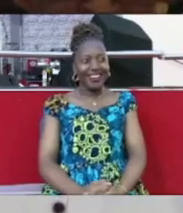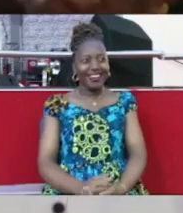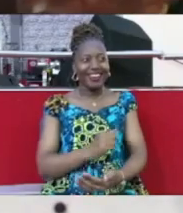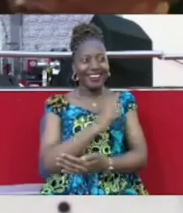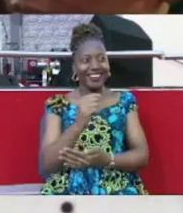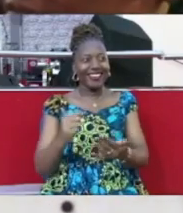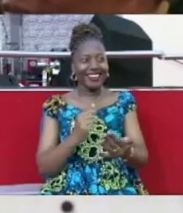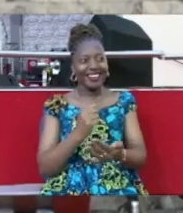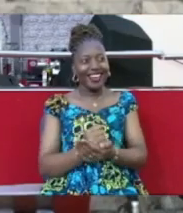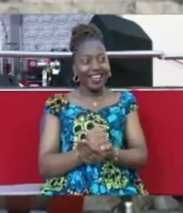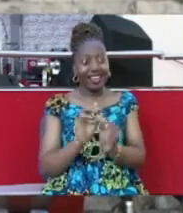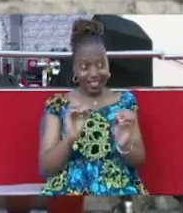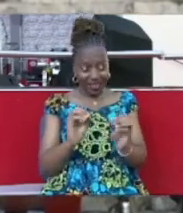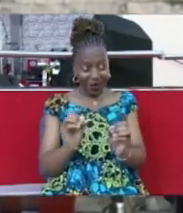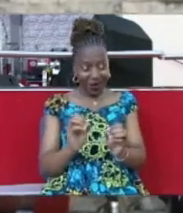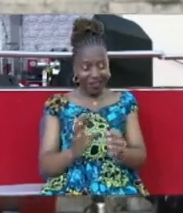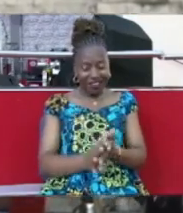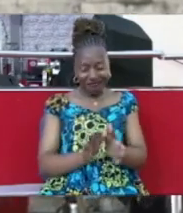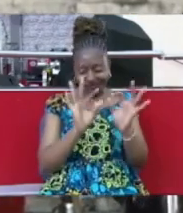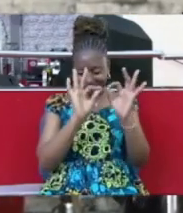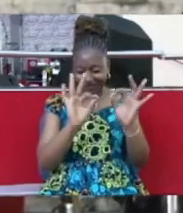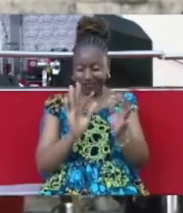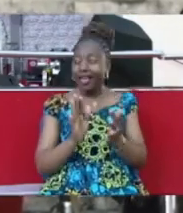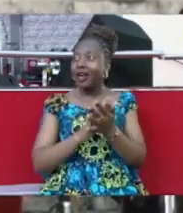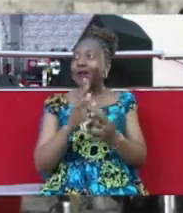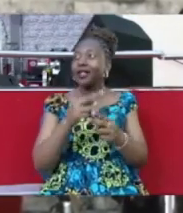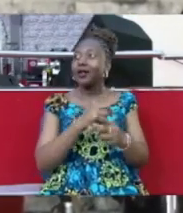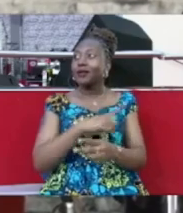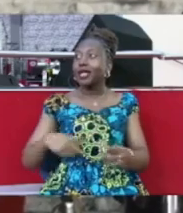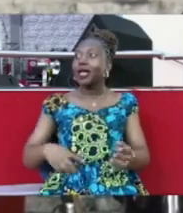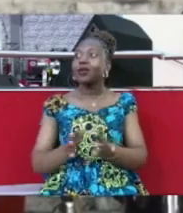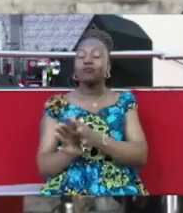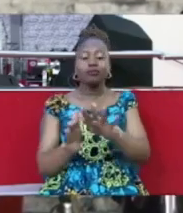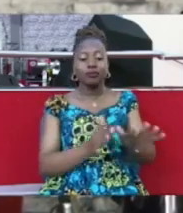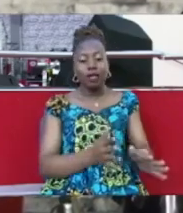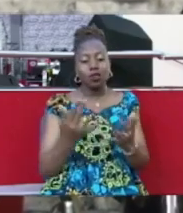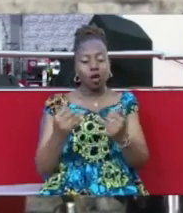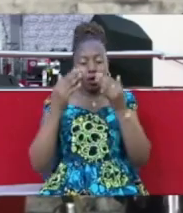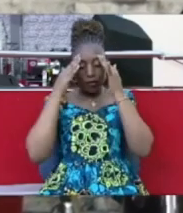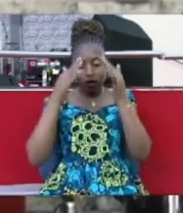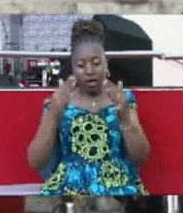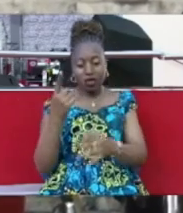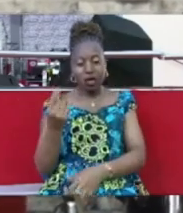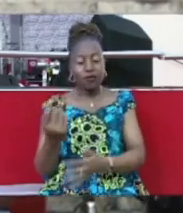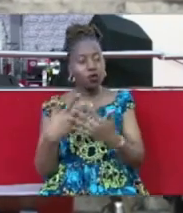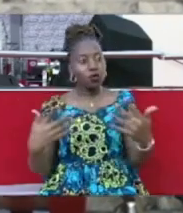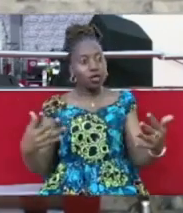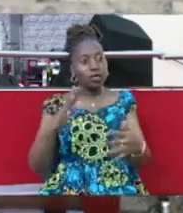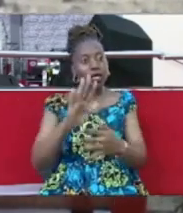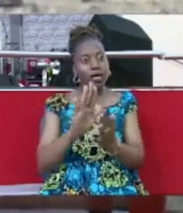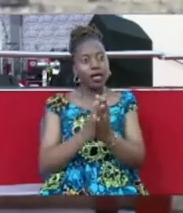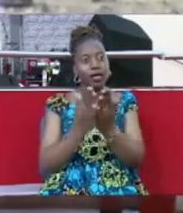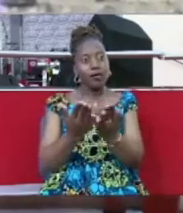Amen. Praise the name of the Lord. I want us to just look at a few things here. In the book of Psalms, but you know, 40